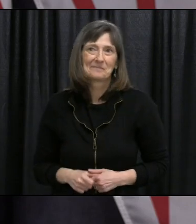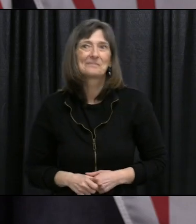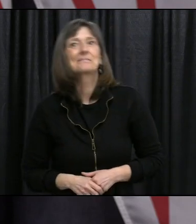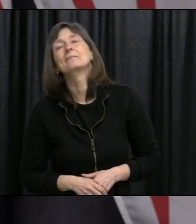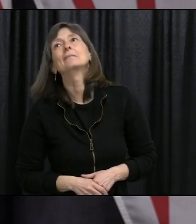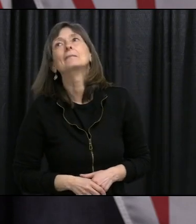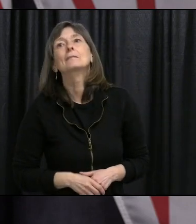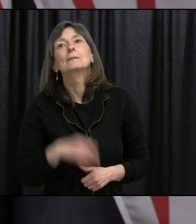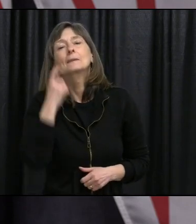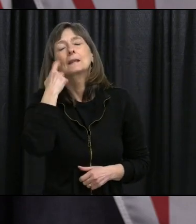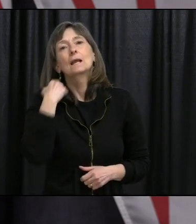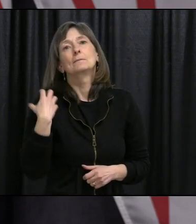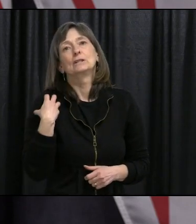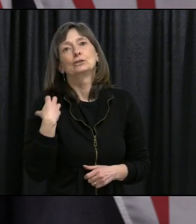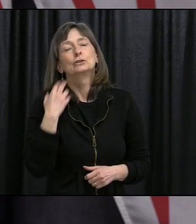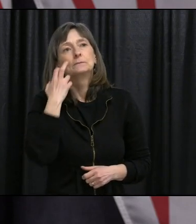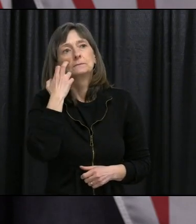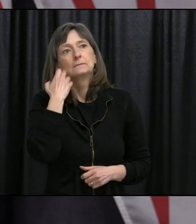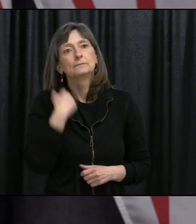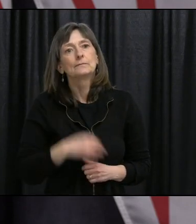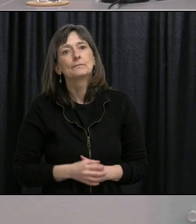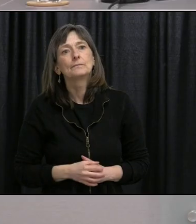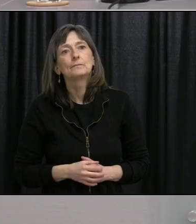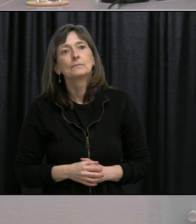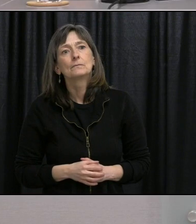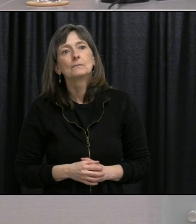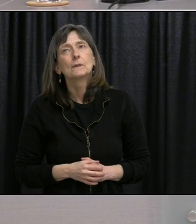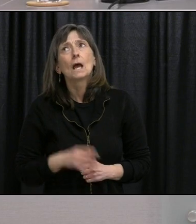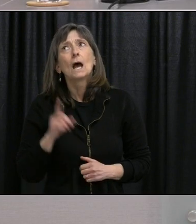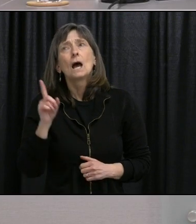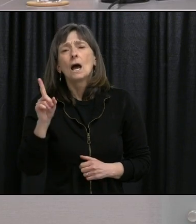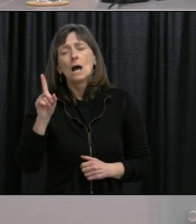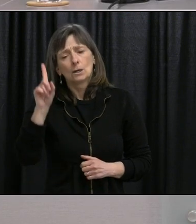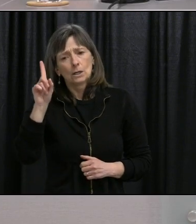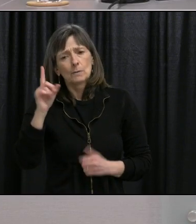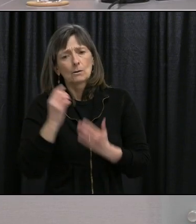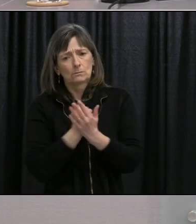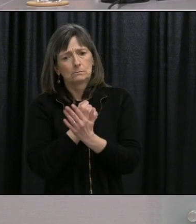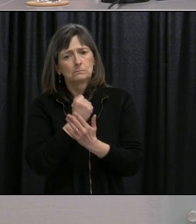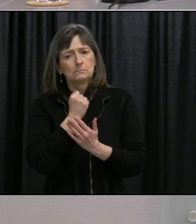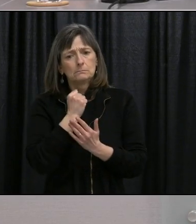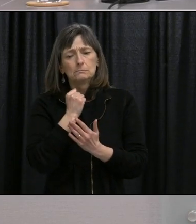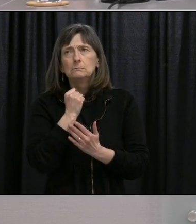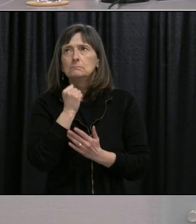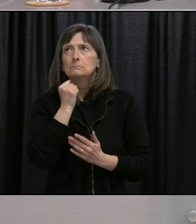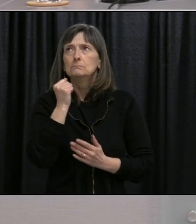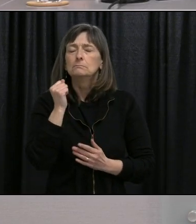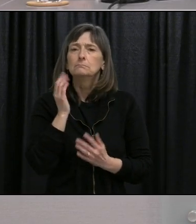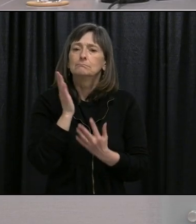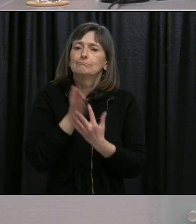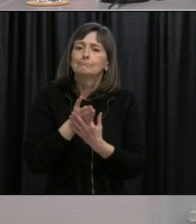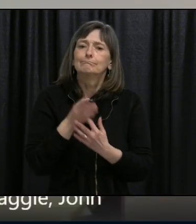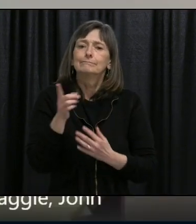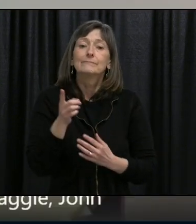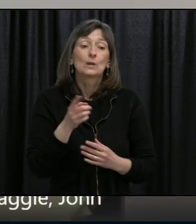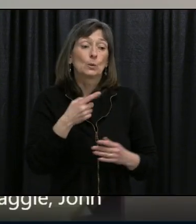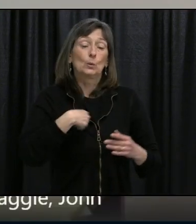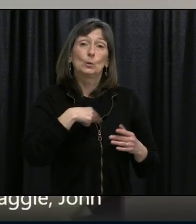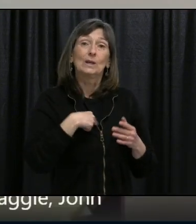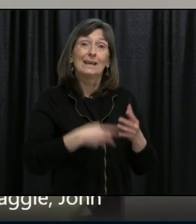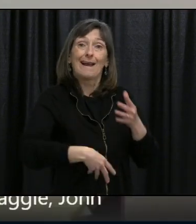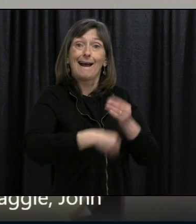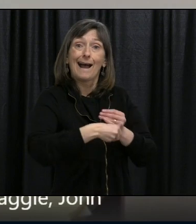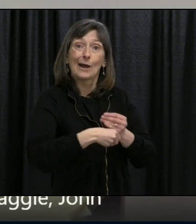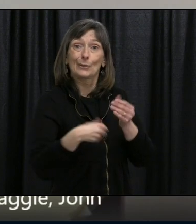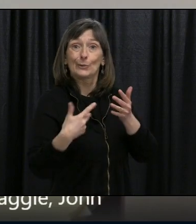I think, Premier, Ben, that's a very, sorry? very useful. No, Ben, I just wanted to use that opportunity to emphasize the fact that when we changed the testing